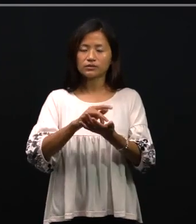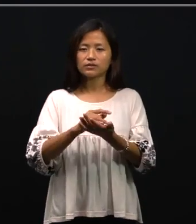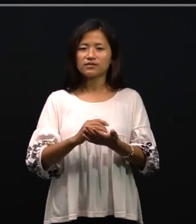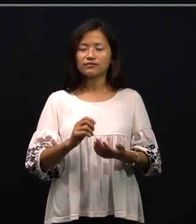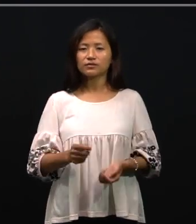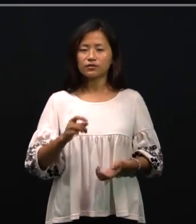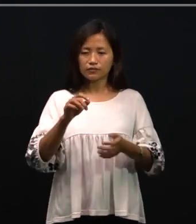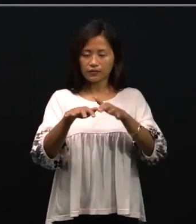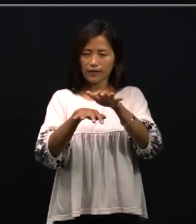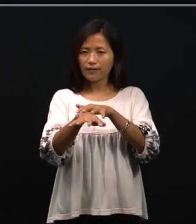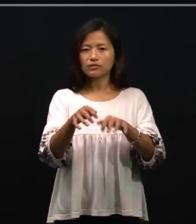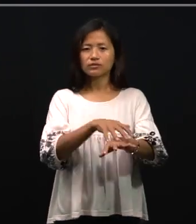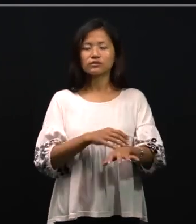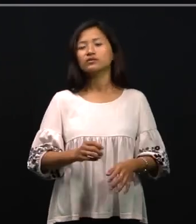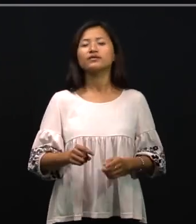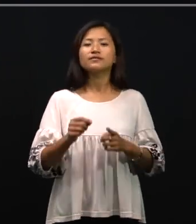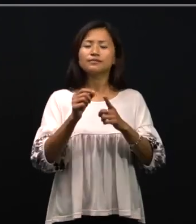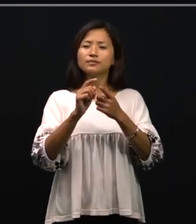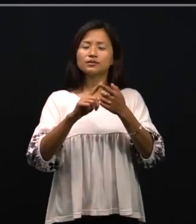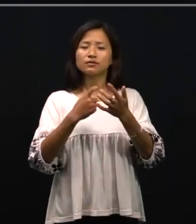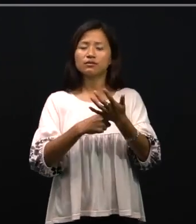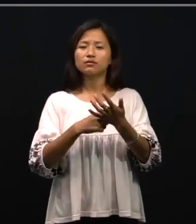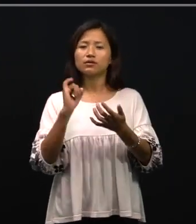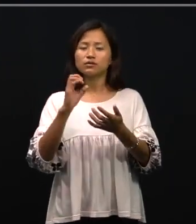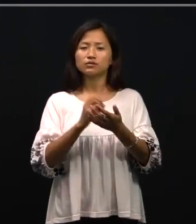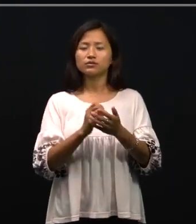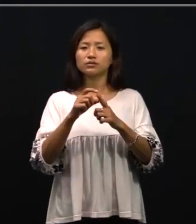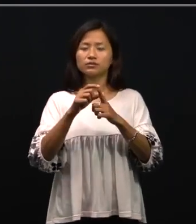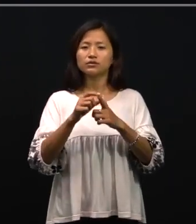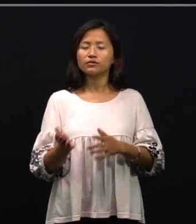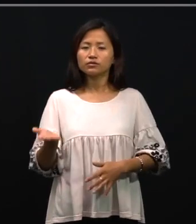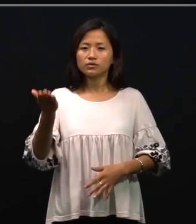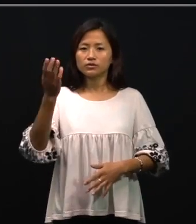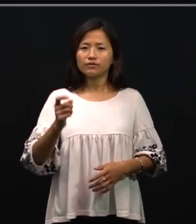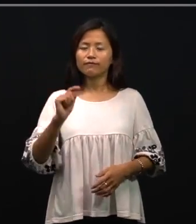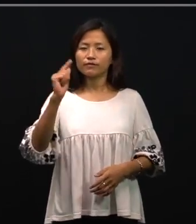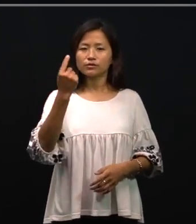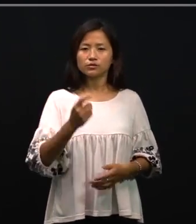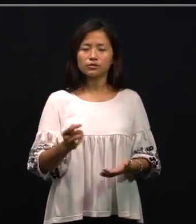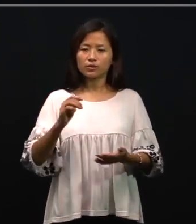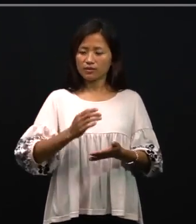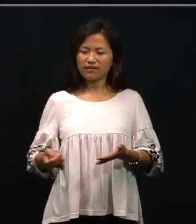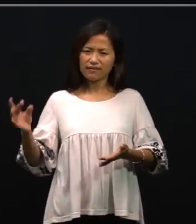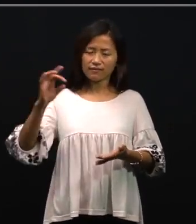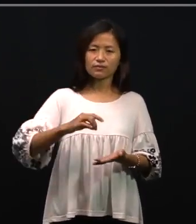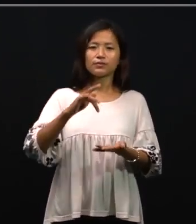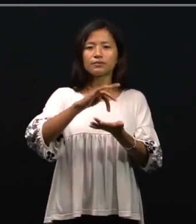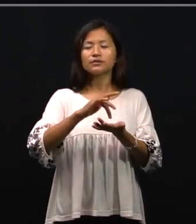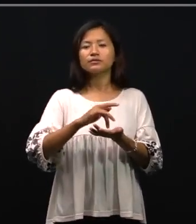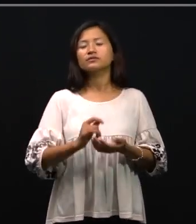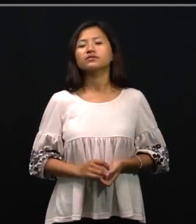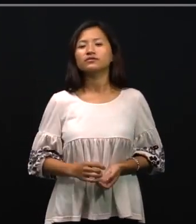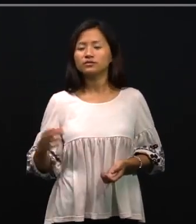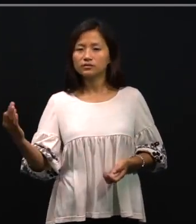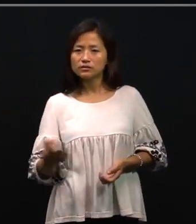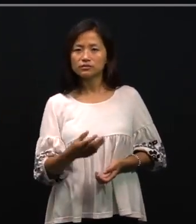certain period of growth. While growth in older forms, it is refers to the replacement of the older cells by the